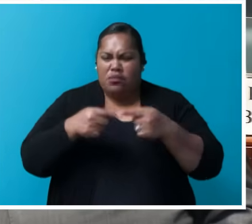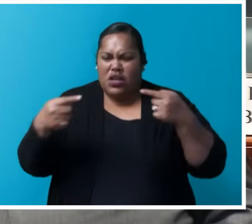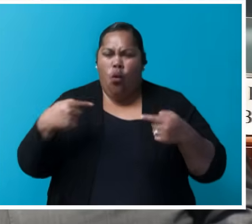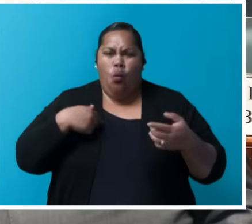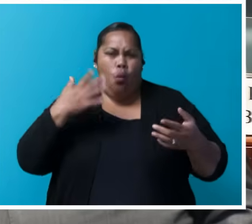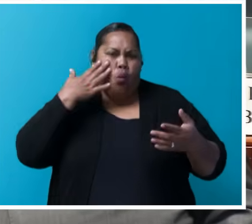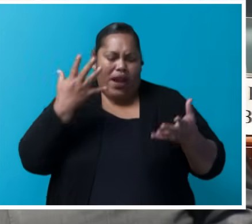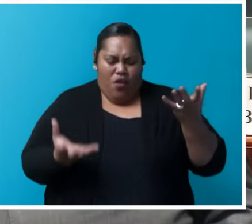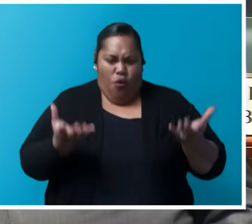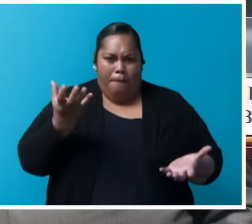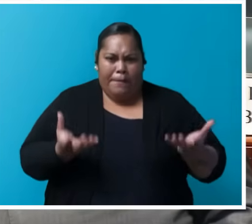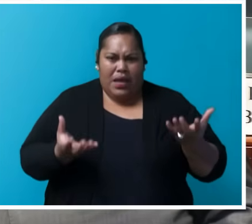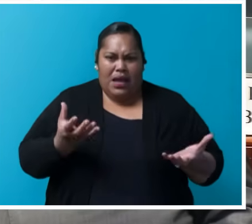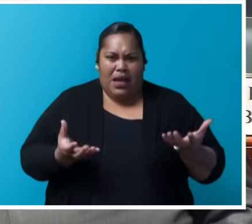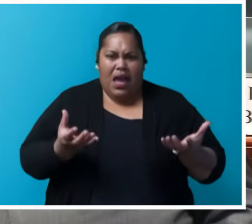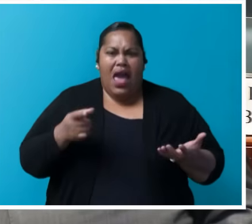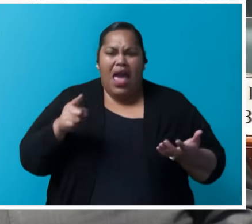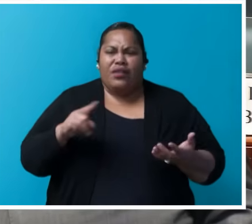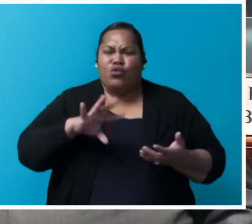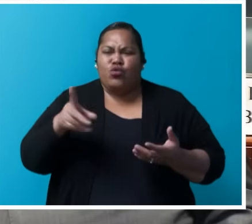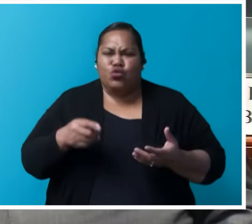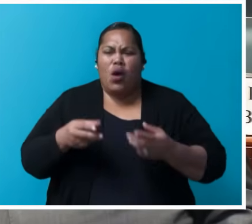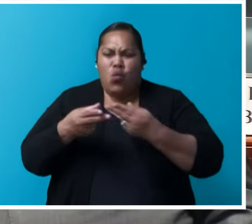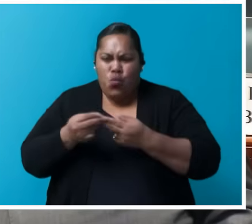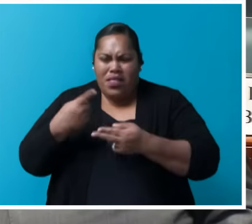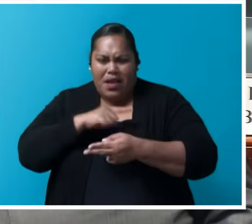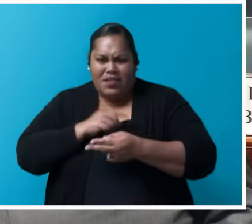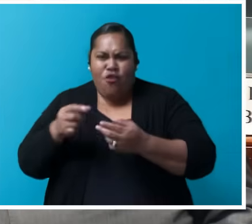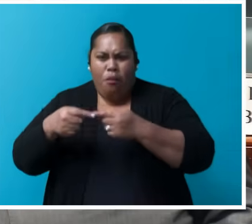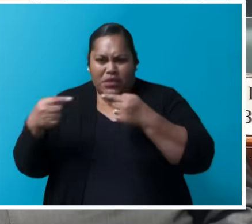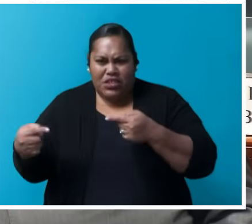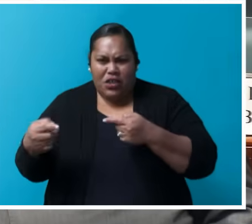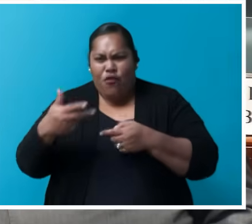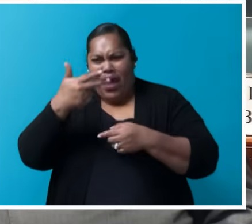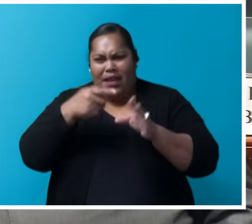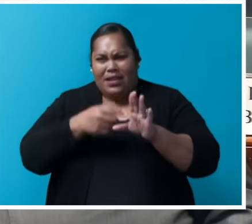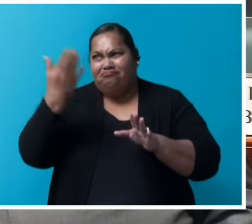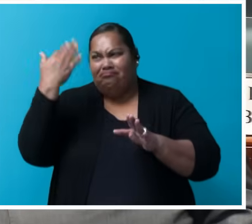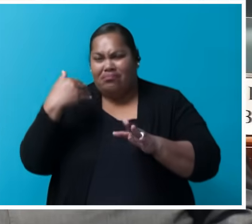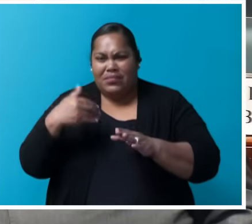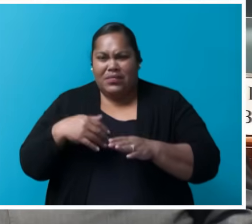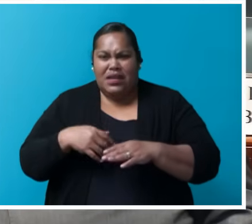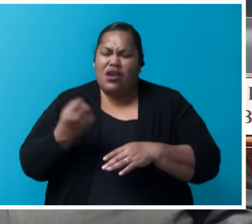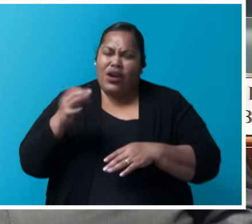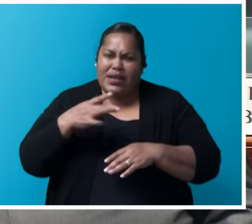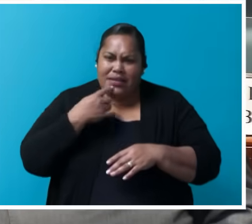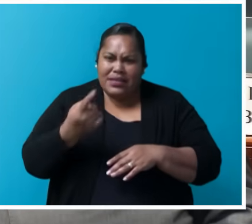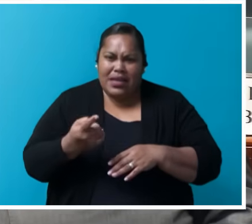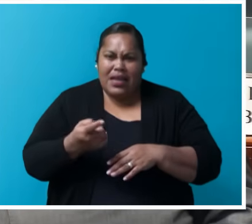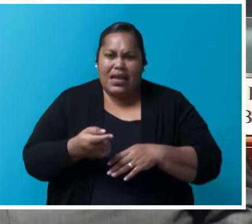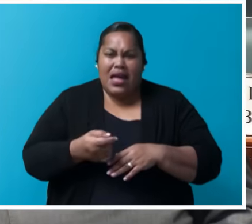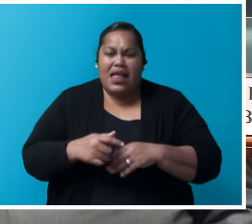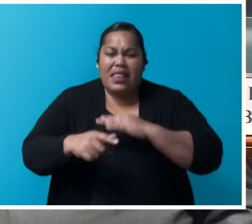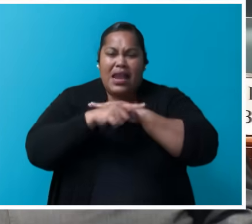and the colleagues who were with us in the opposition, as I said earlier, that the level